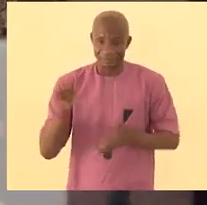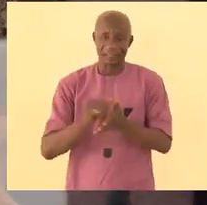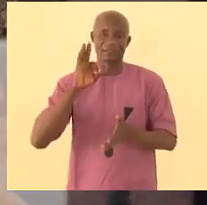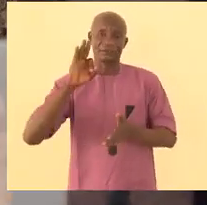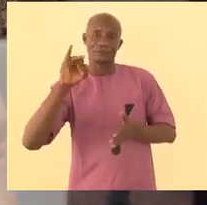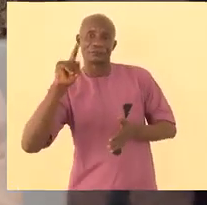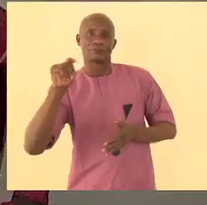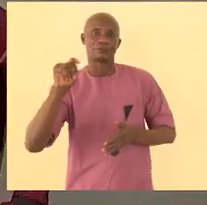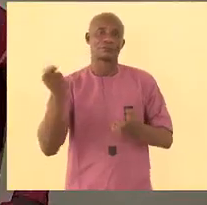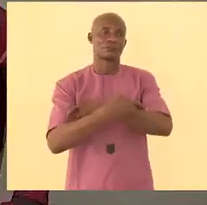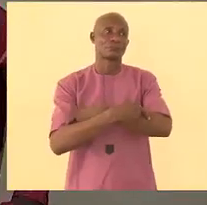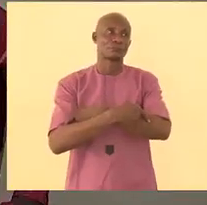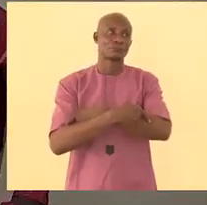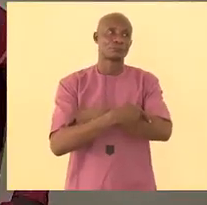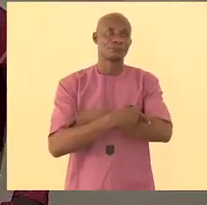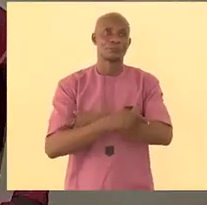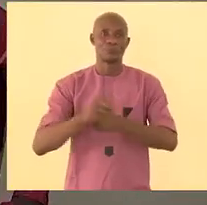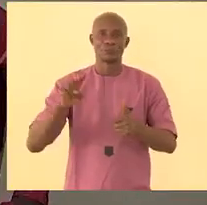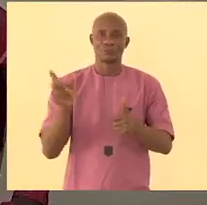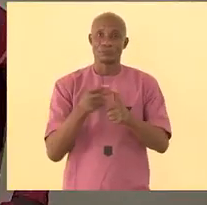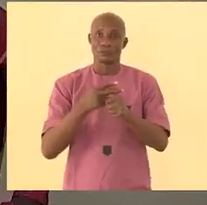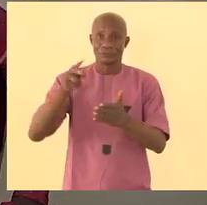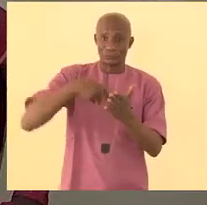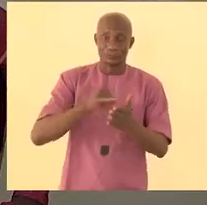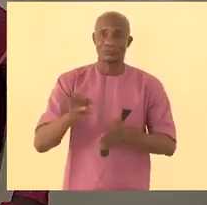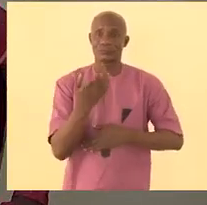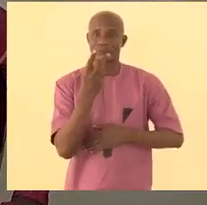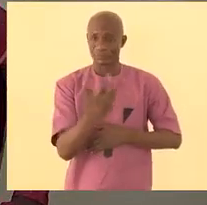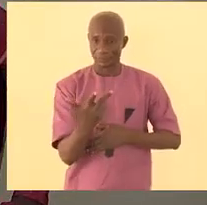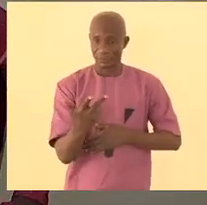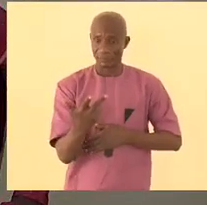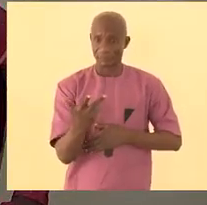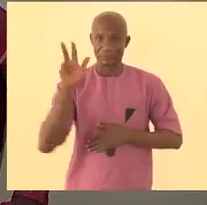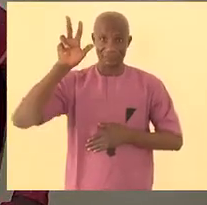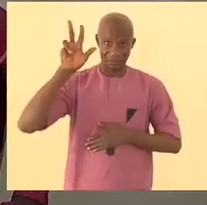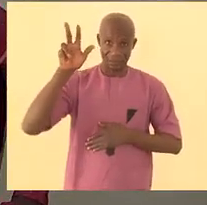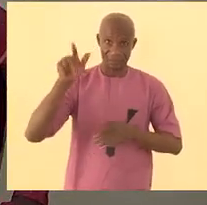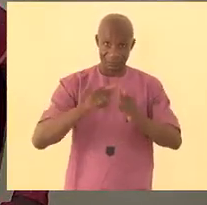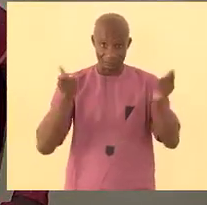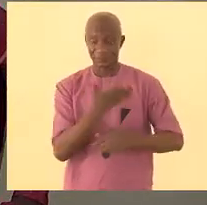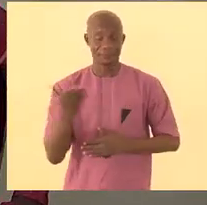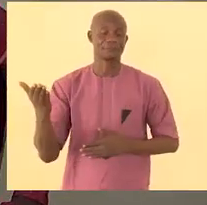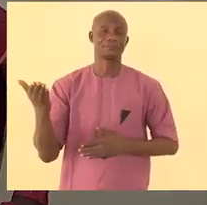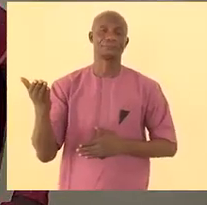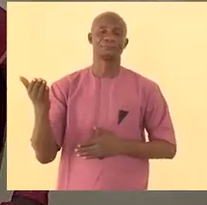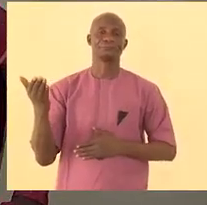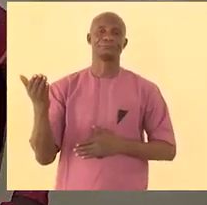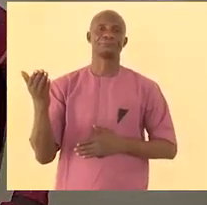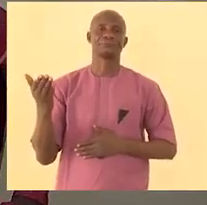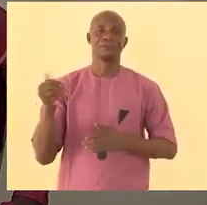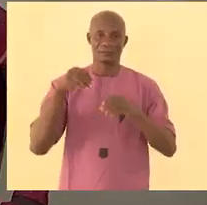today's message. The second reading tells us three great themes that fit very